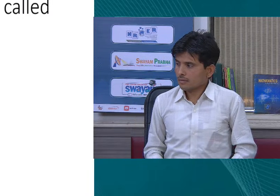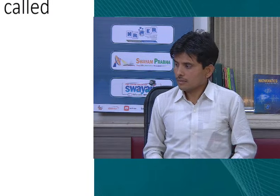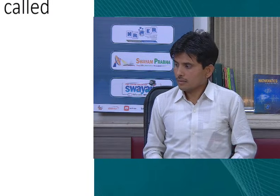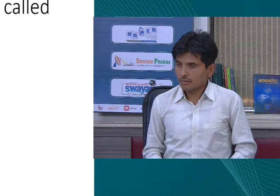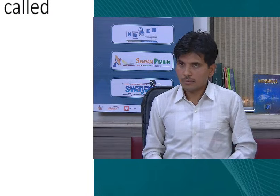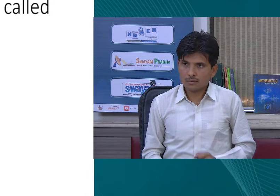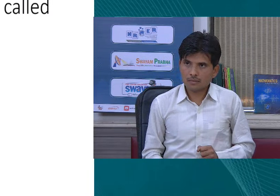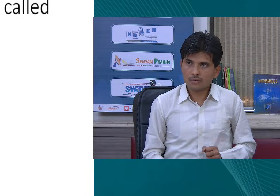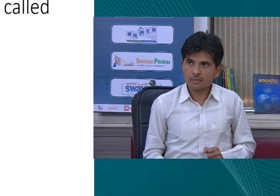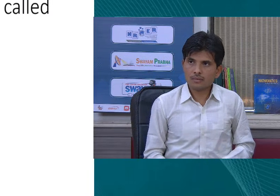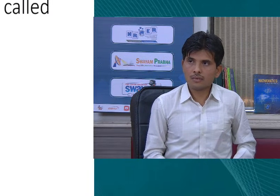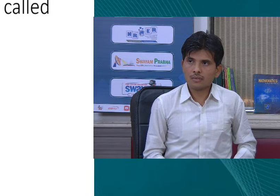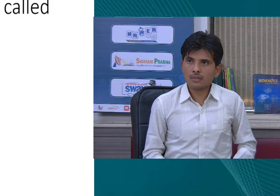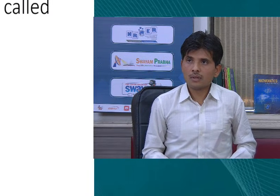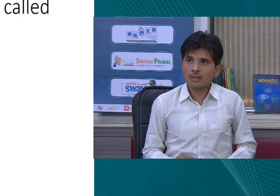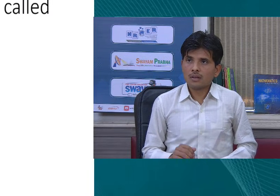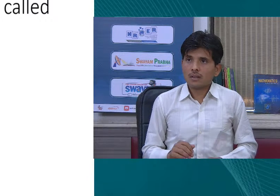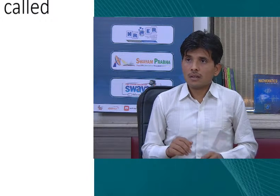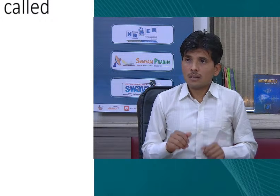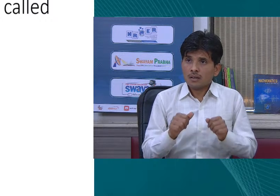asteroids are